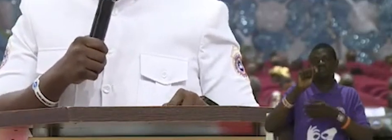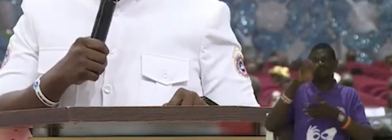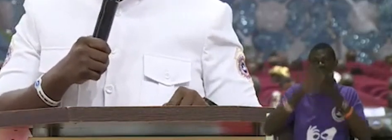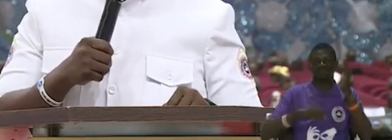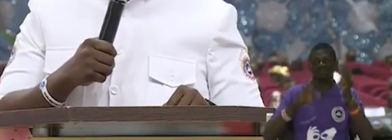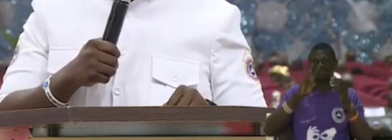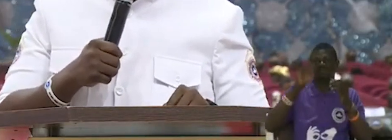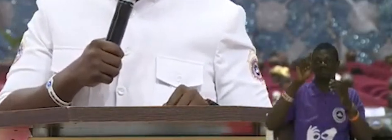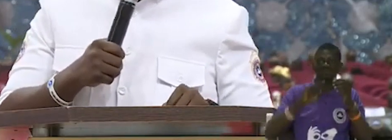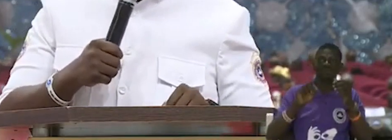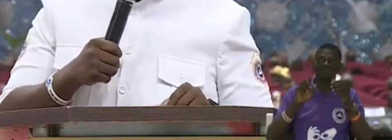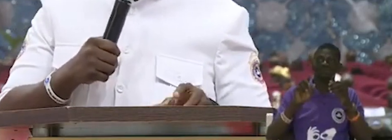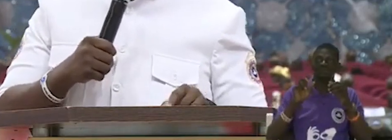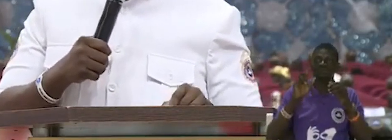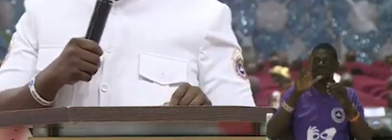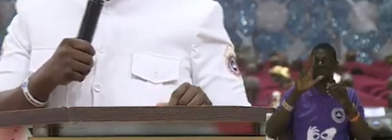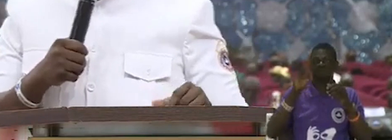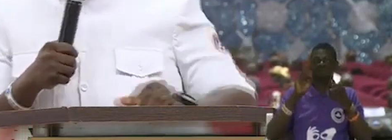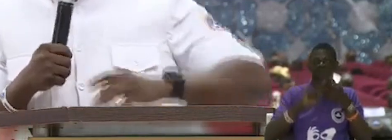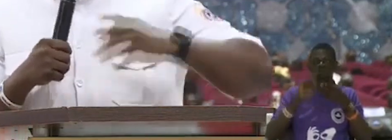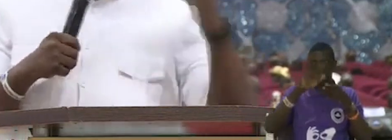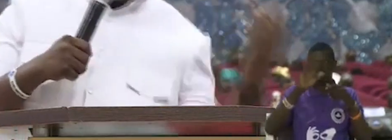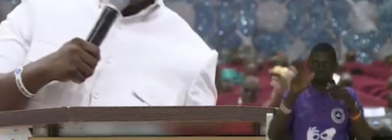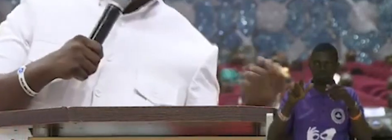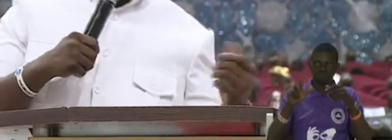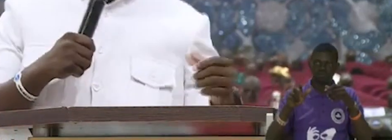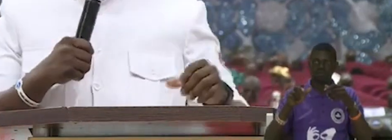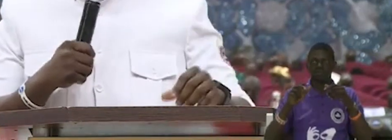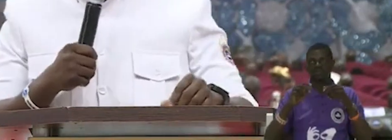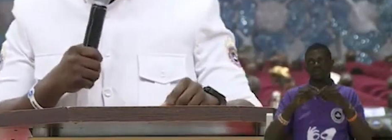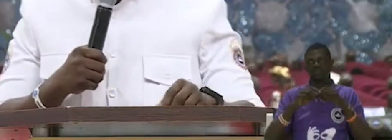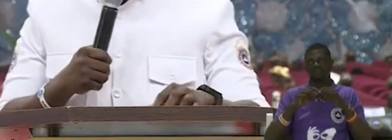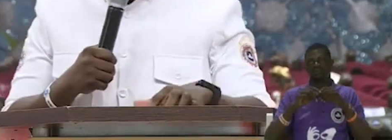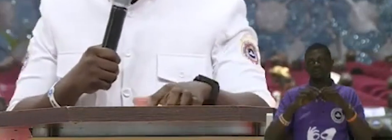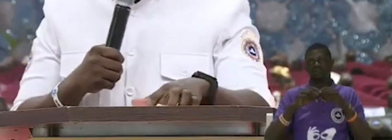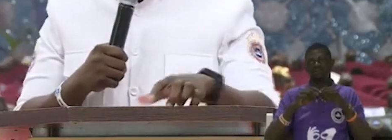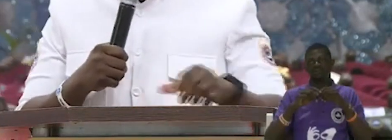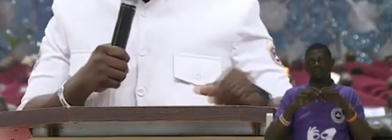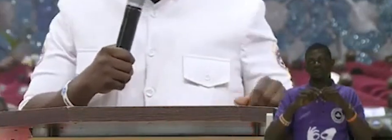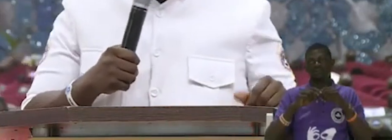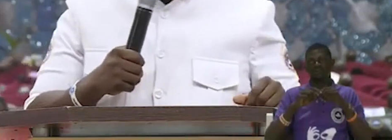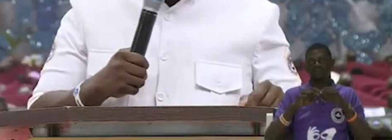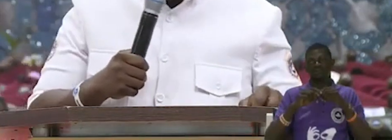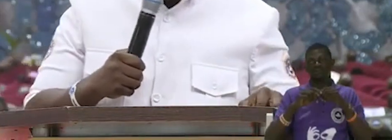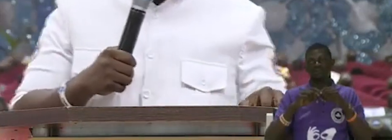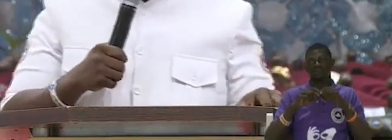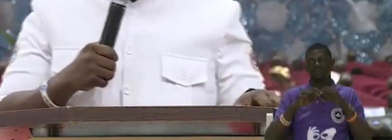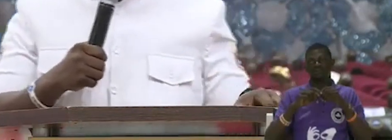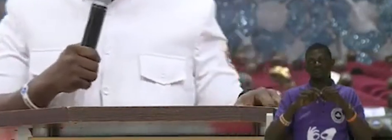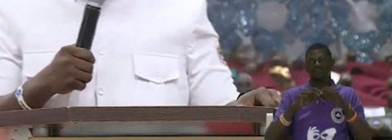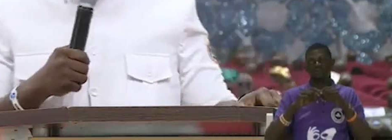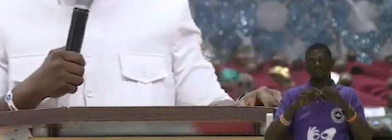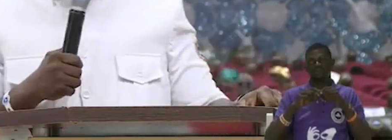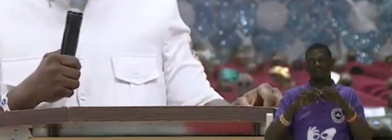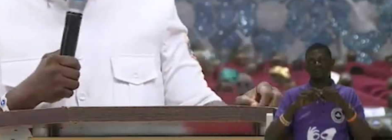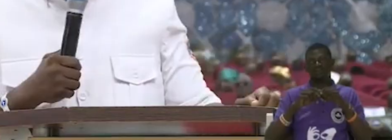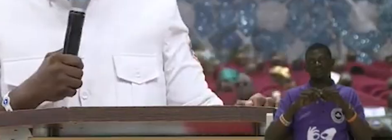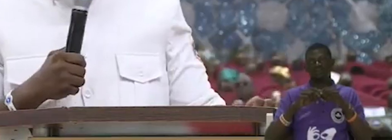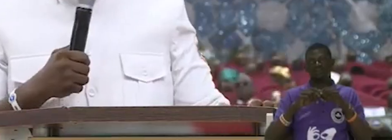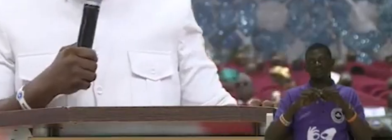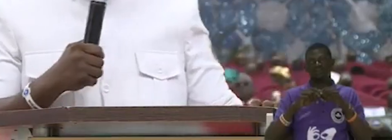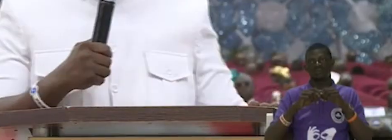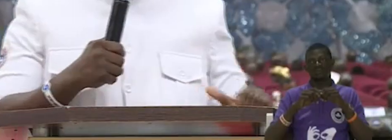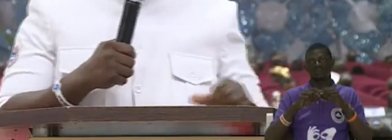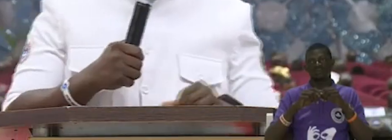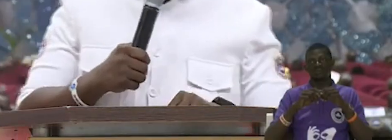verse 31 to 33. I'm going back a bit because I know that our fathers are behind and they